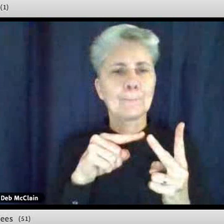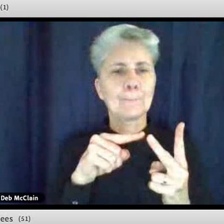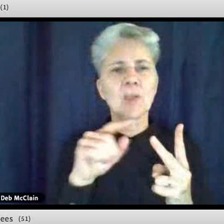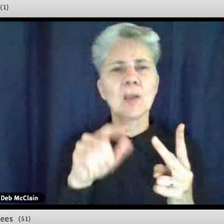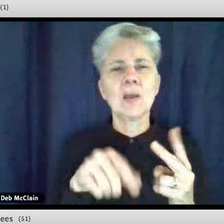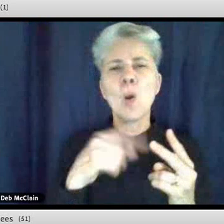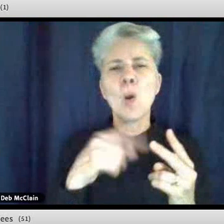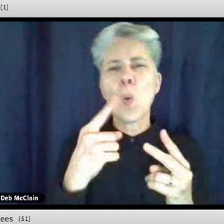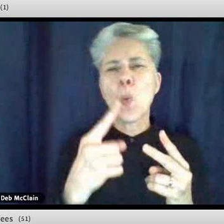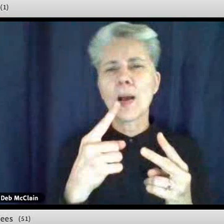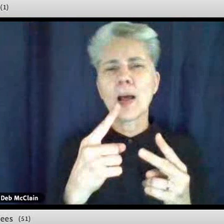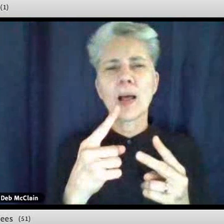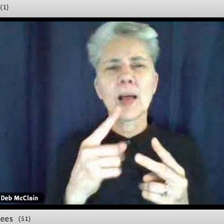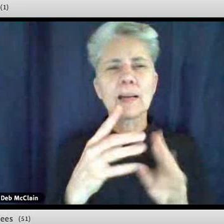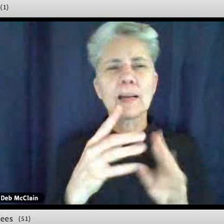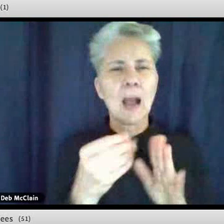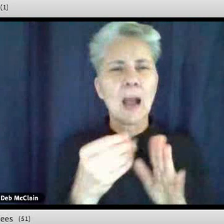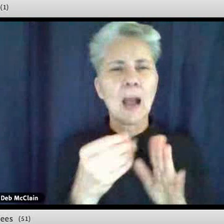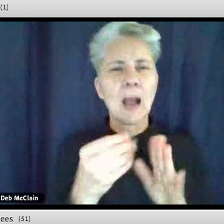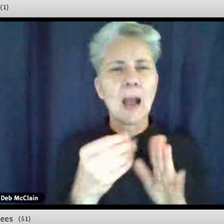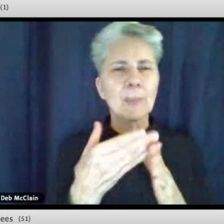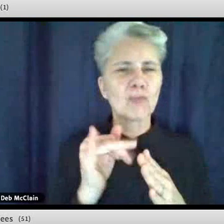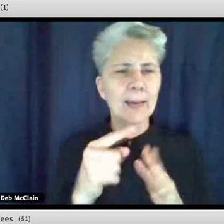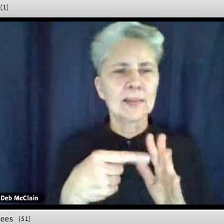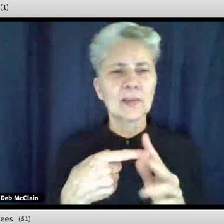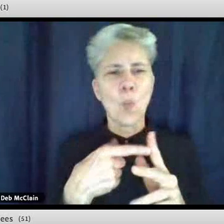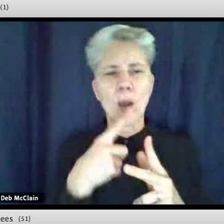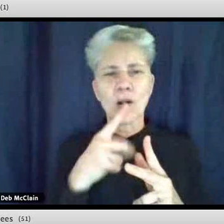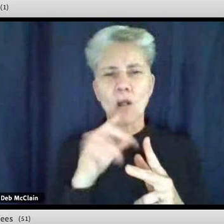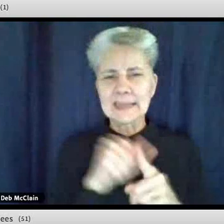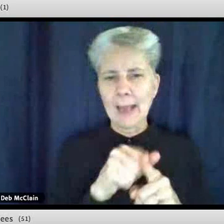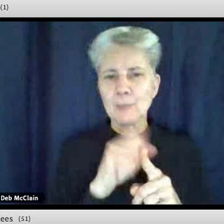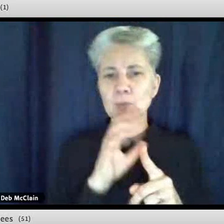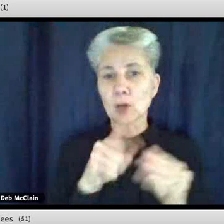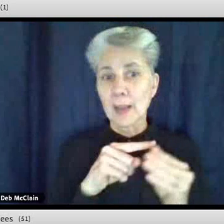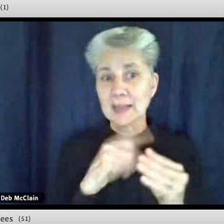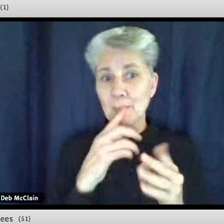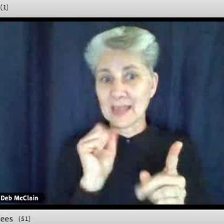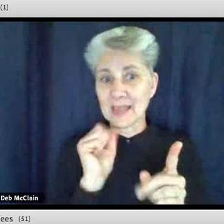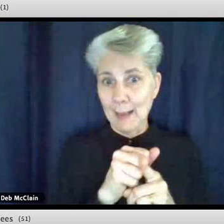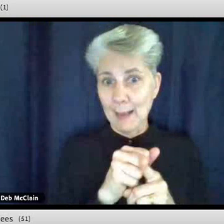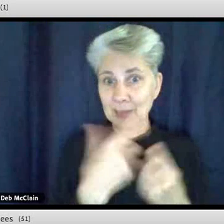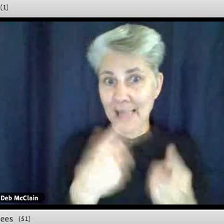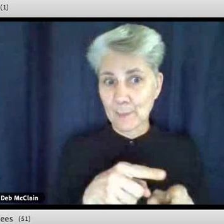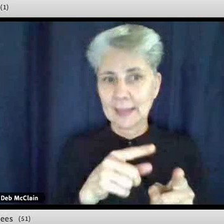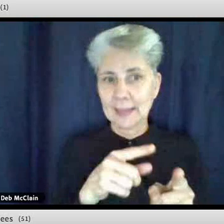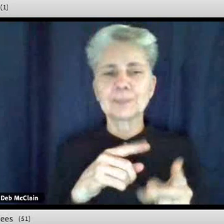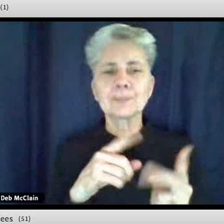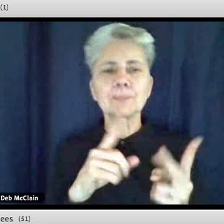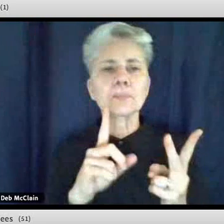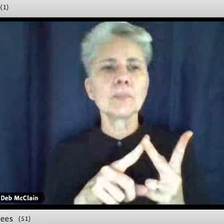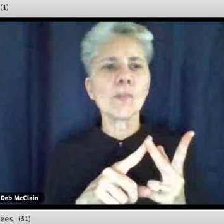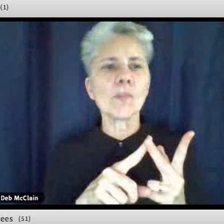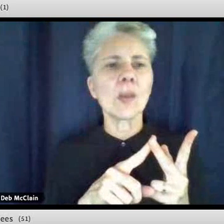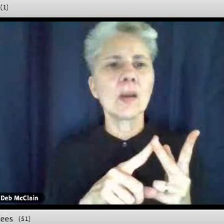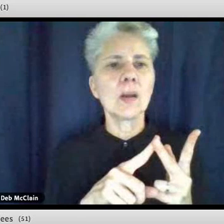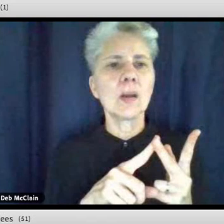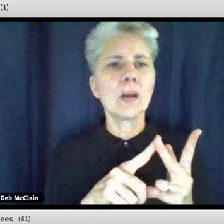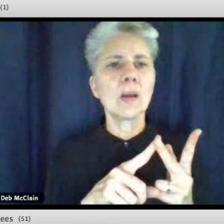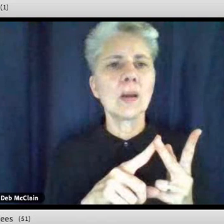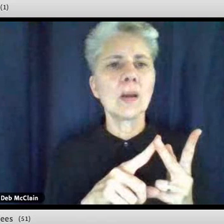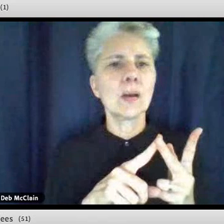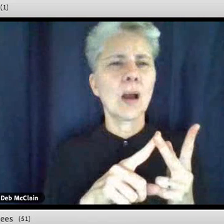April 2nd about working from home. There's one on copyright. There's one on scams. Remember we talked